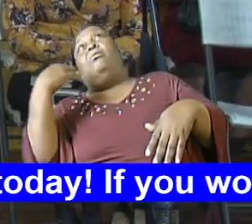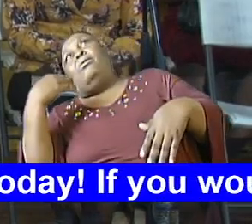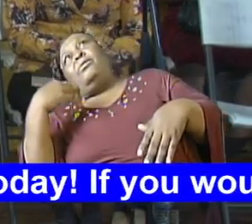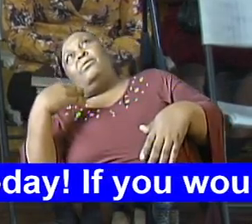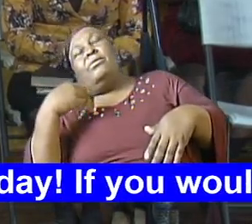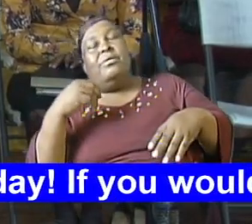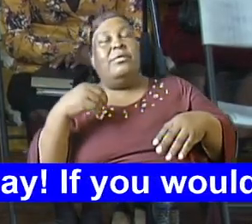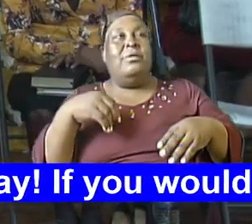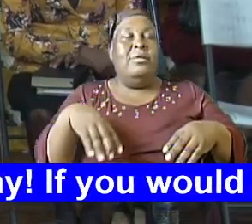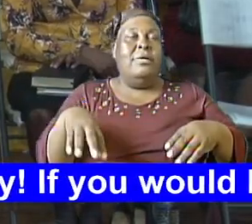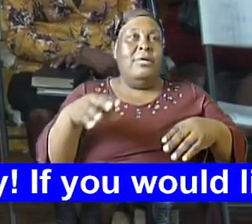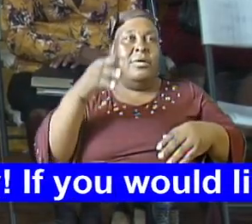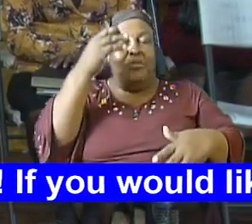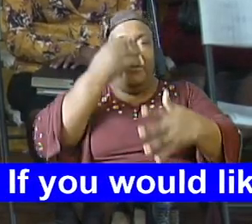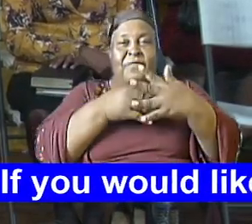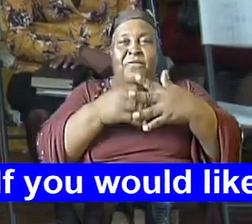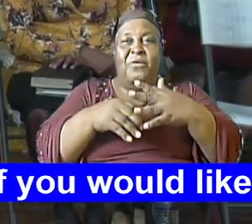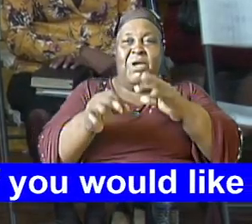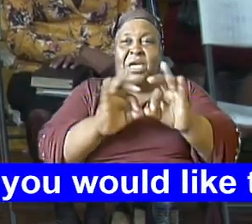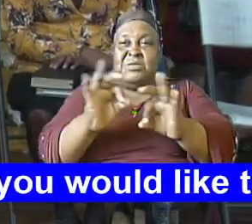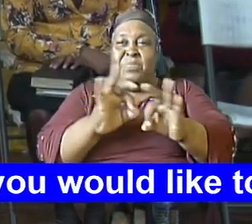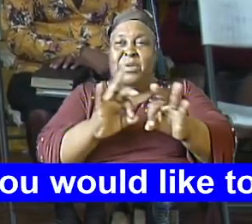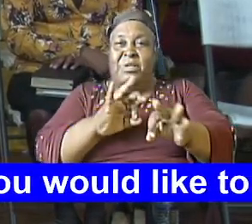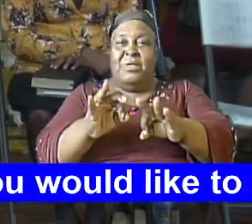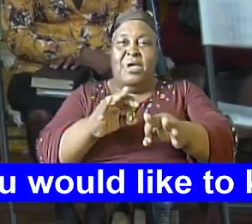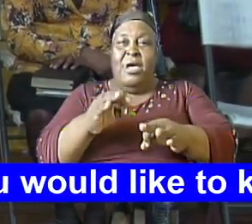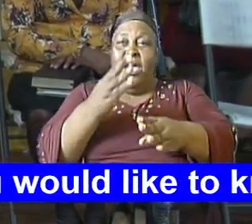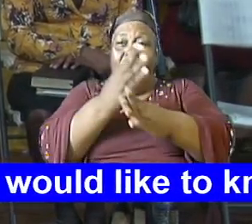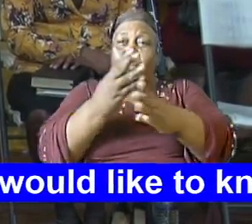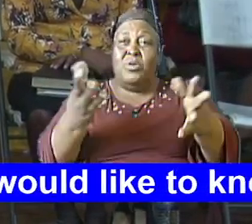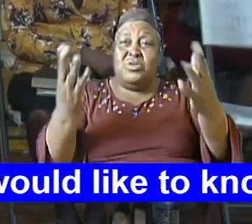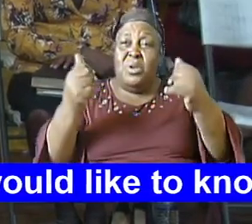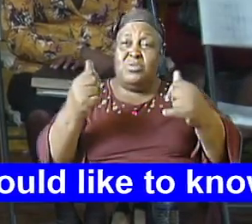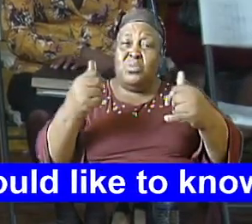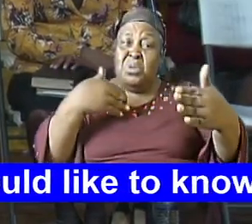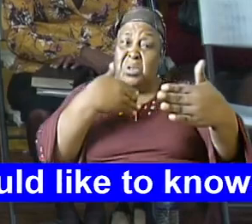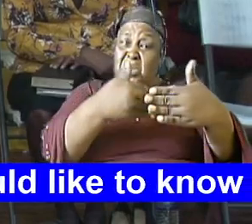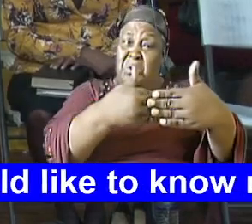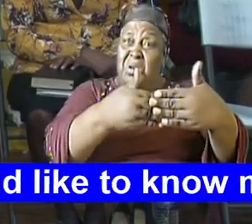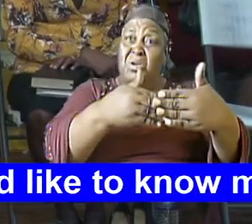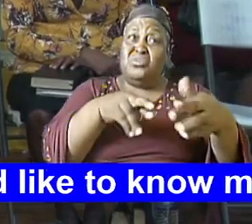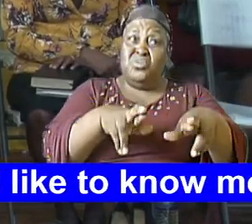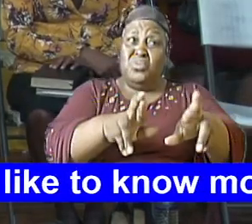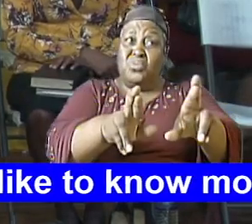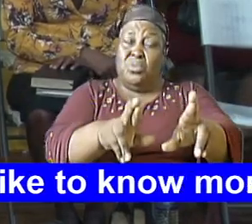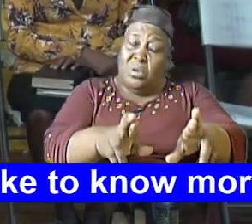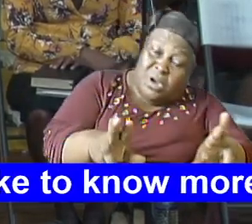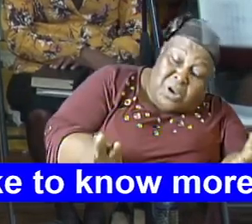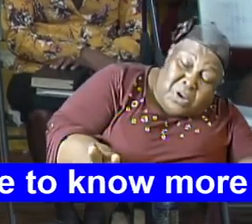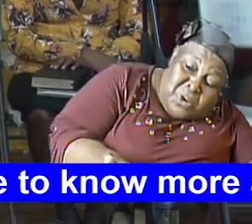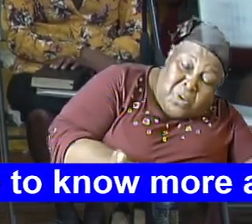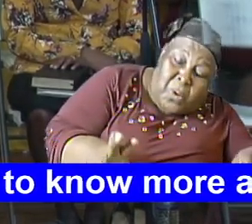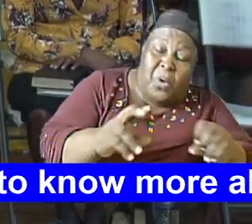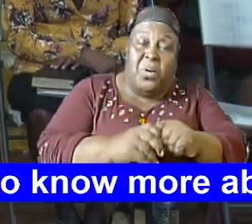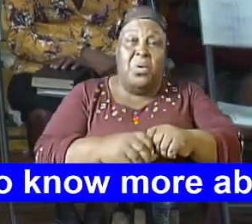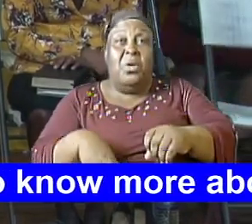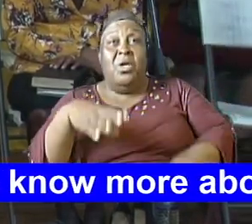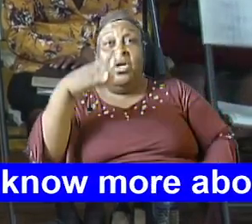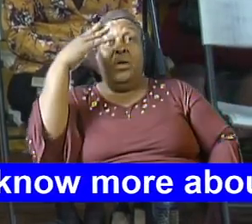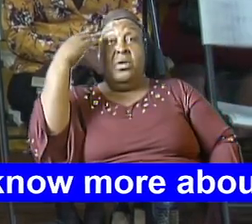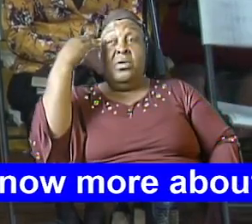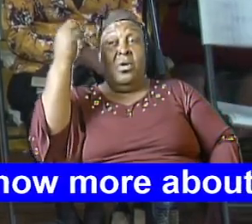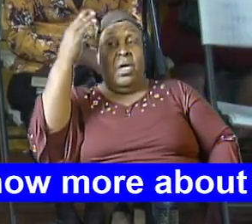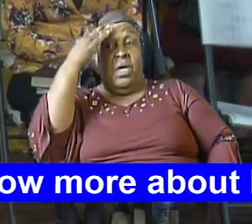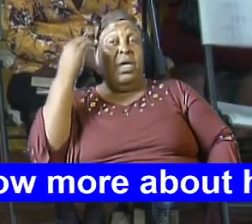Before we can explain to you that a bus is coming and you are too close to the road, duck or something, your